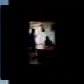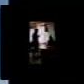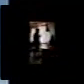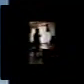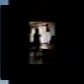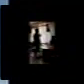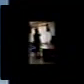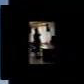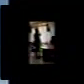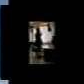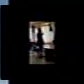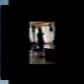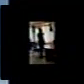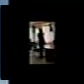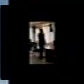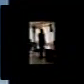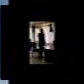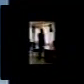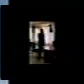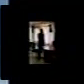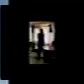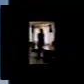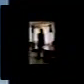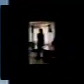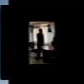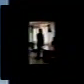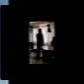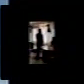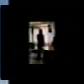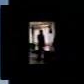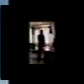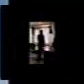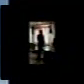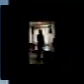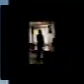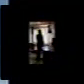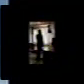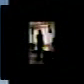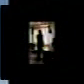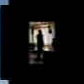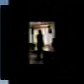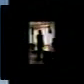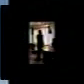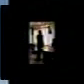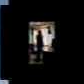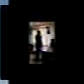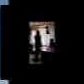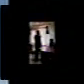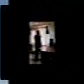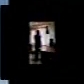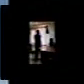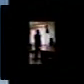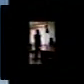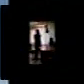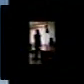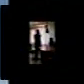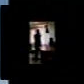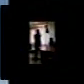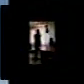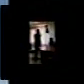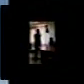beheld Satan as lightning fall from heaven. And behold, I give you